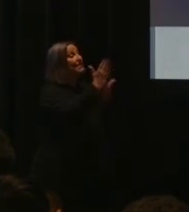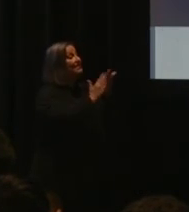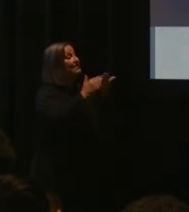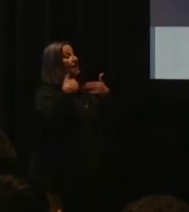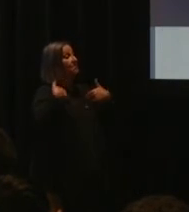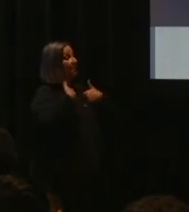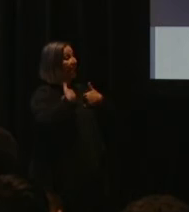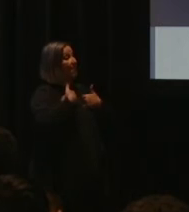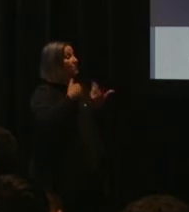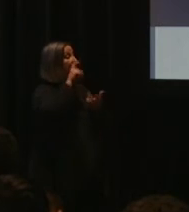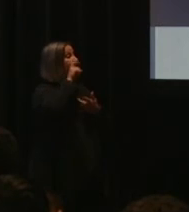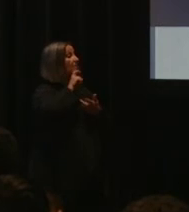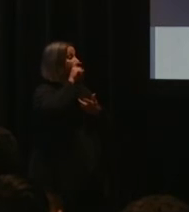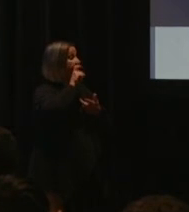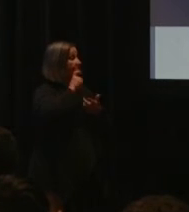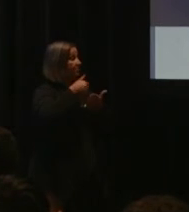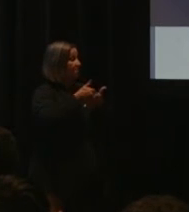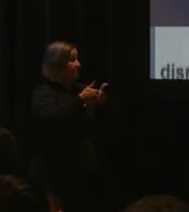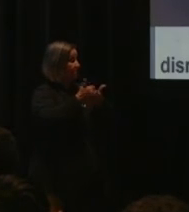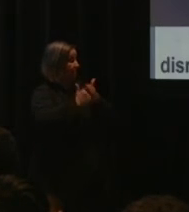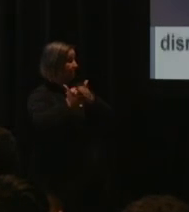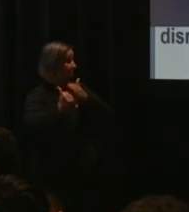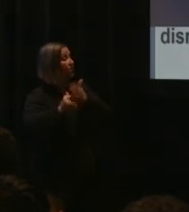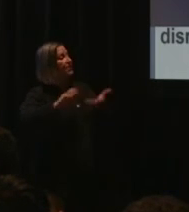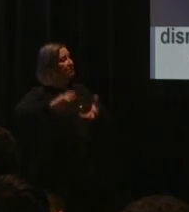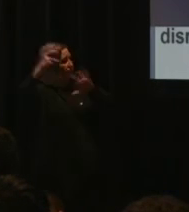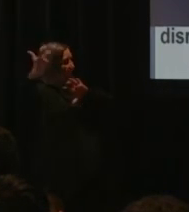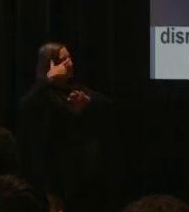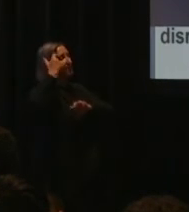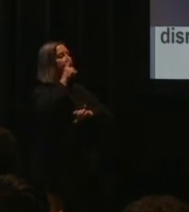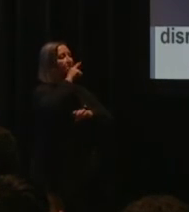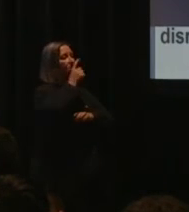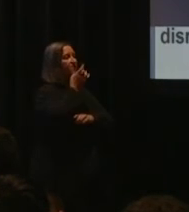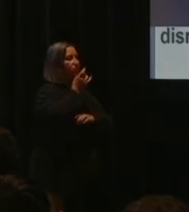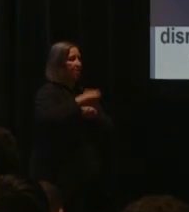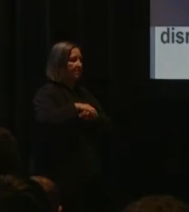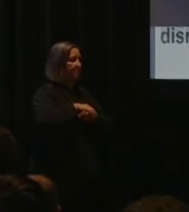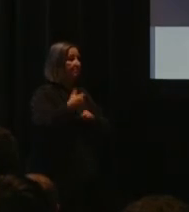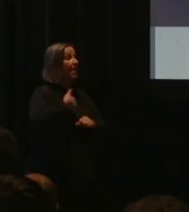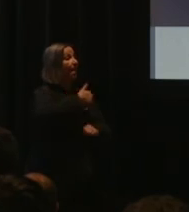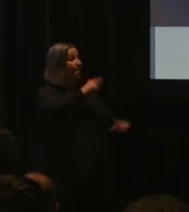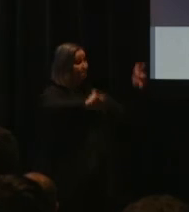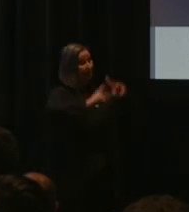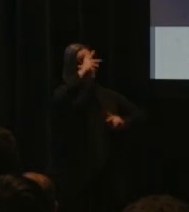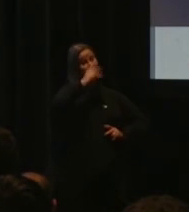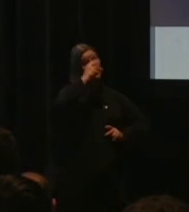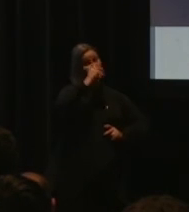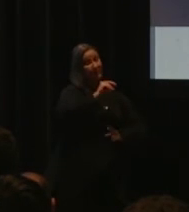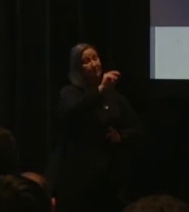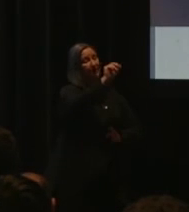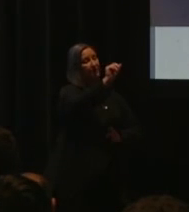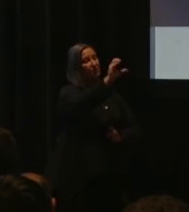disrupted. We've got our daily circadian rhythms. We've got our annual rhythms. All of these are disrupted by